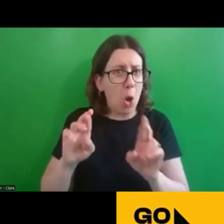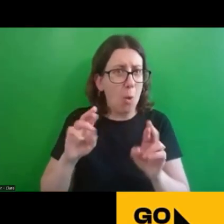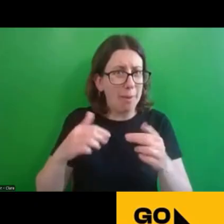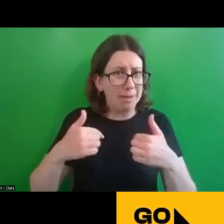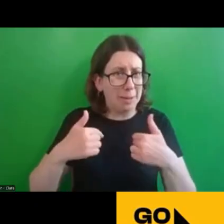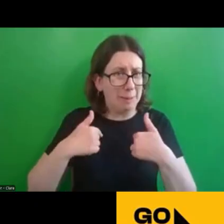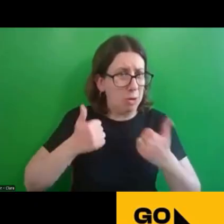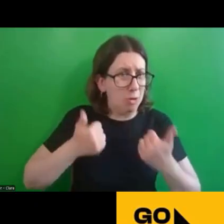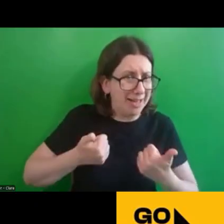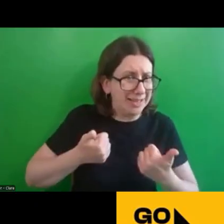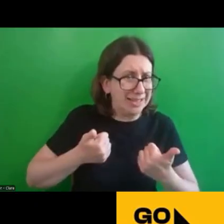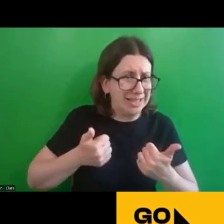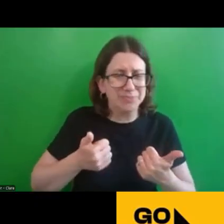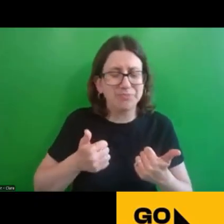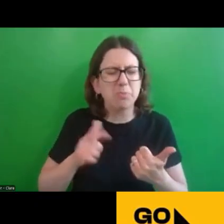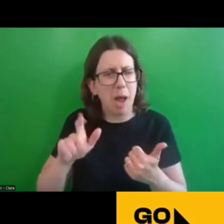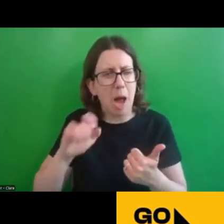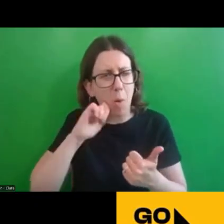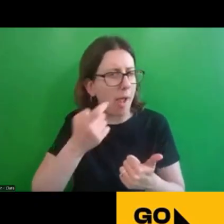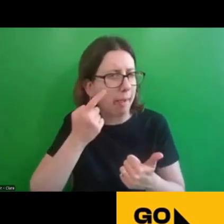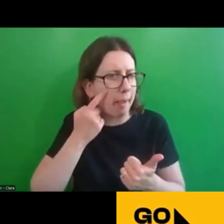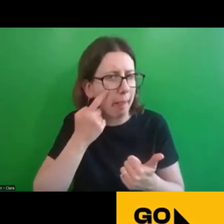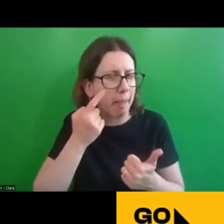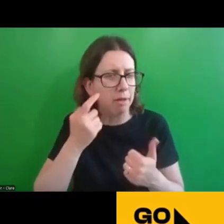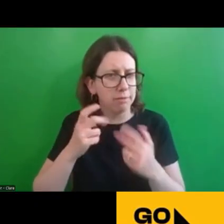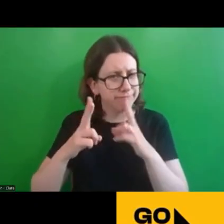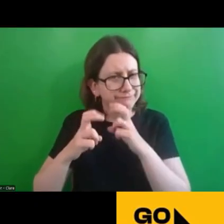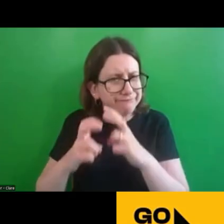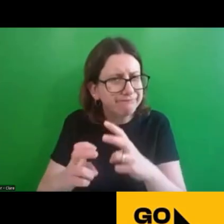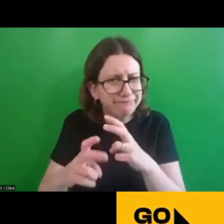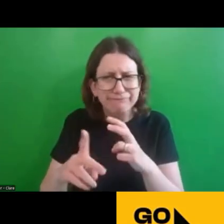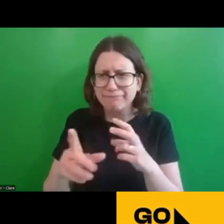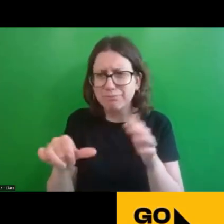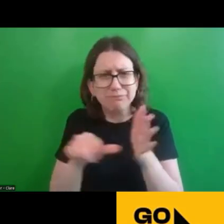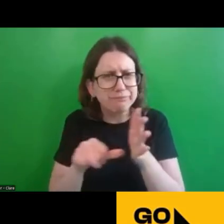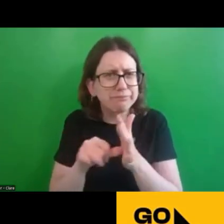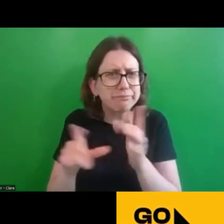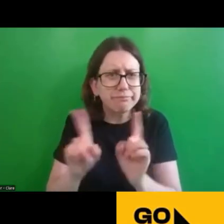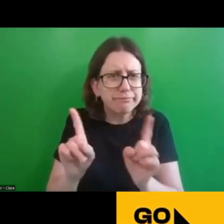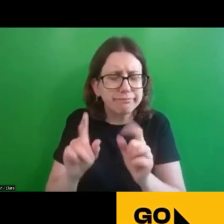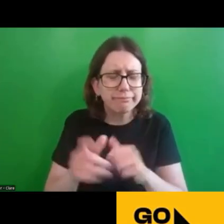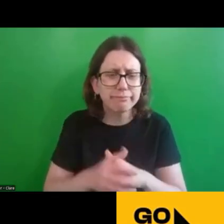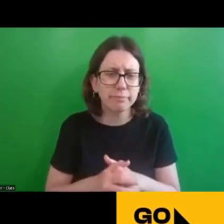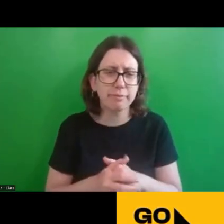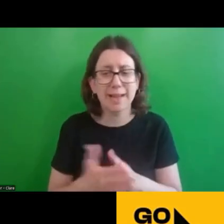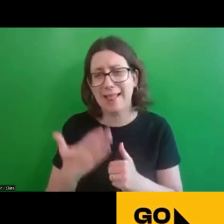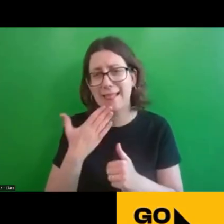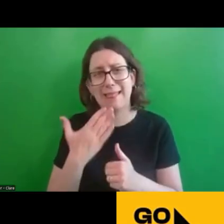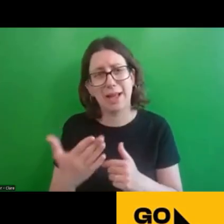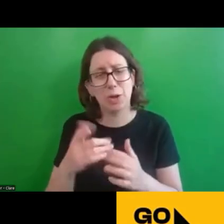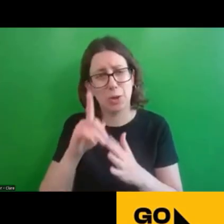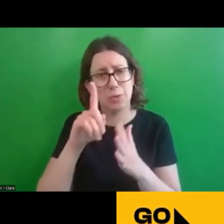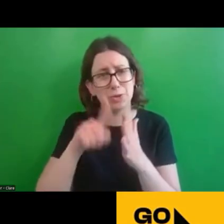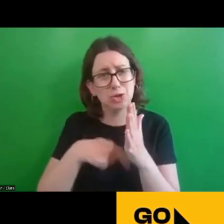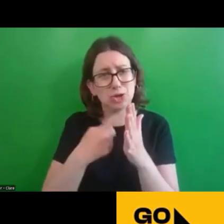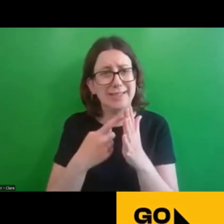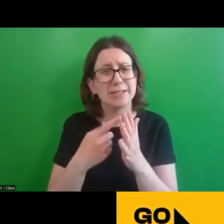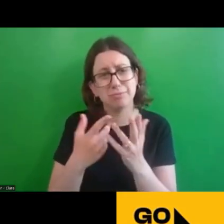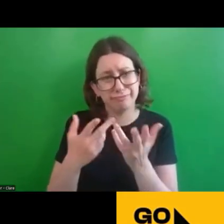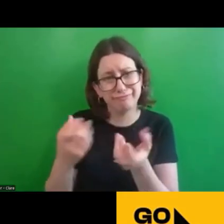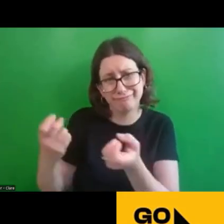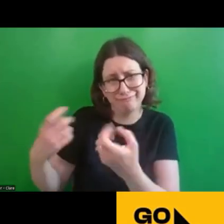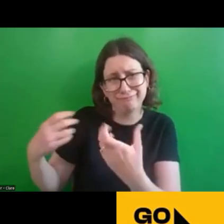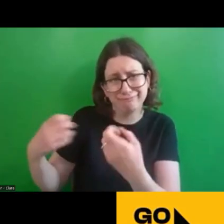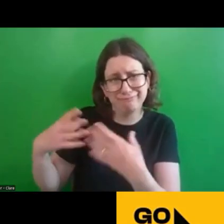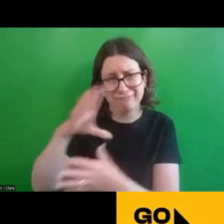we'll investigate to see why that's happening today, because it's just slight blips. But thank you, Jason, for giving